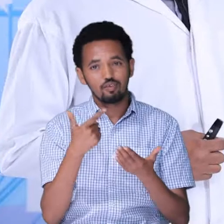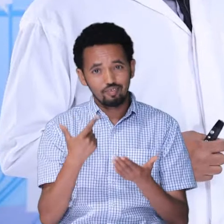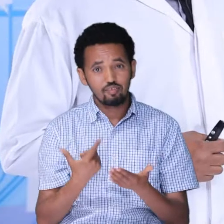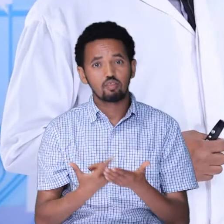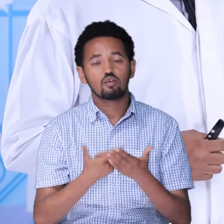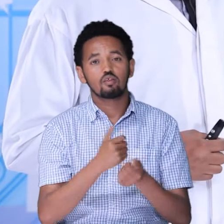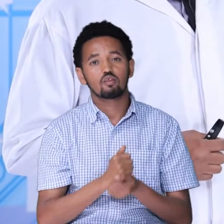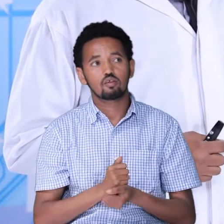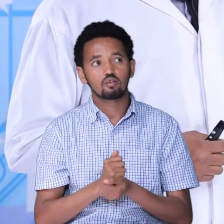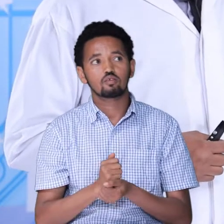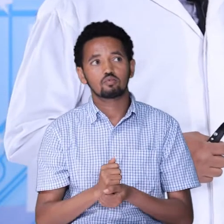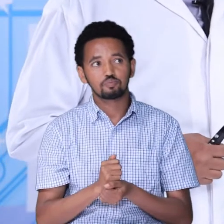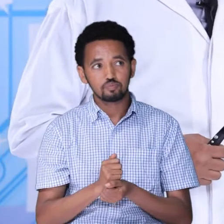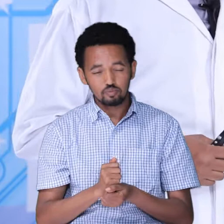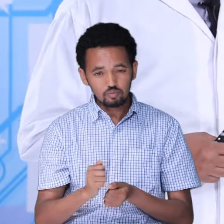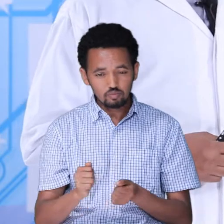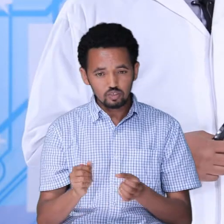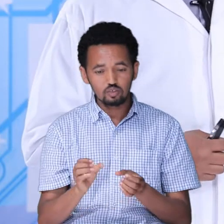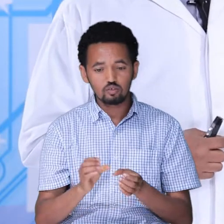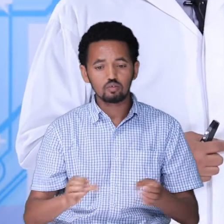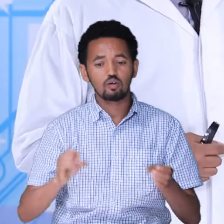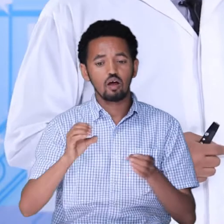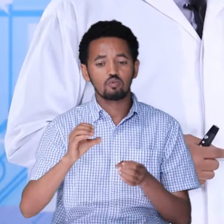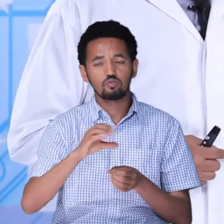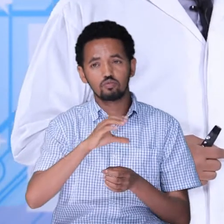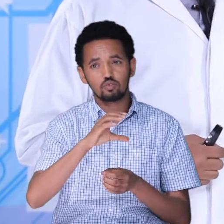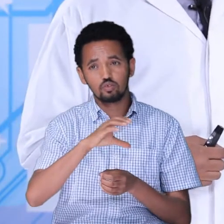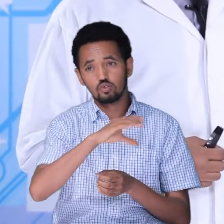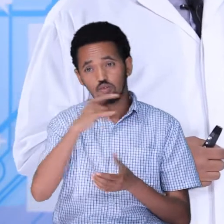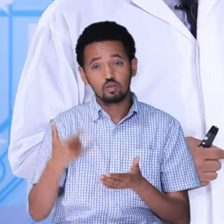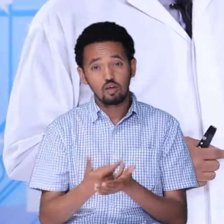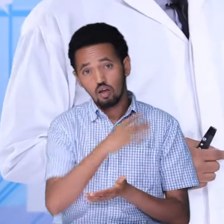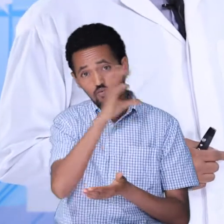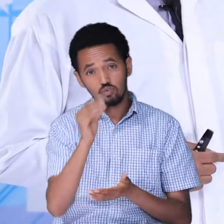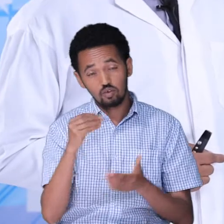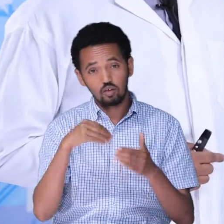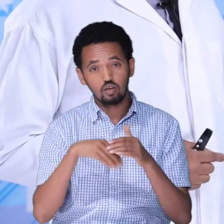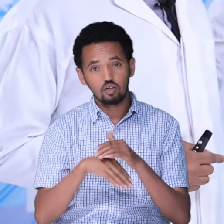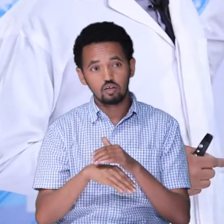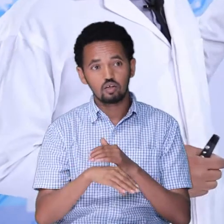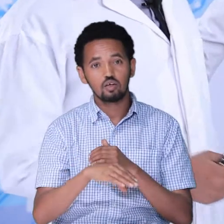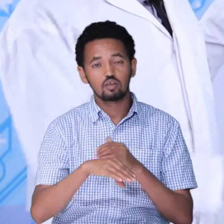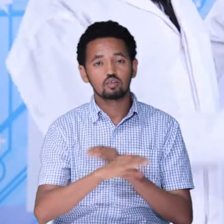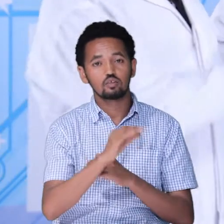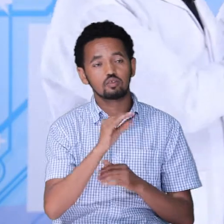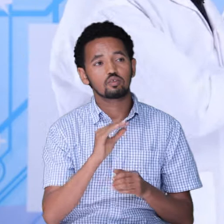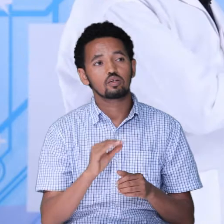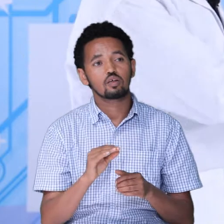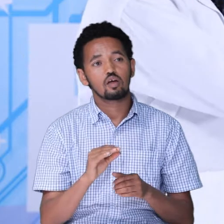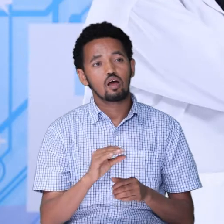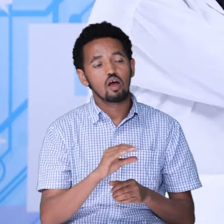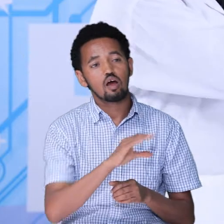the terms of chronology, contemporary Africa is the post-colonial period of Africa.